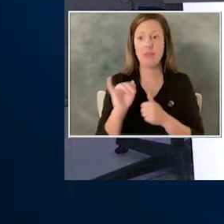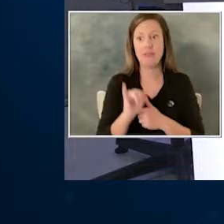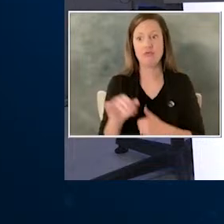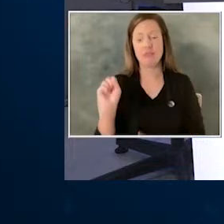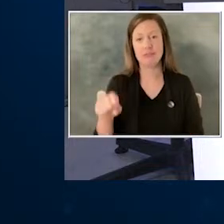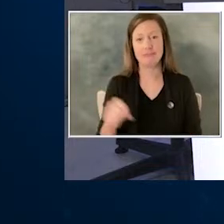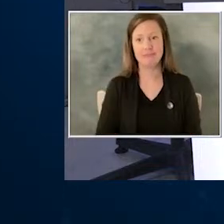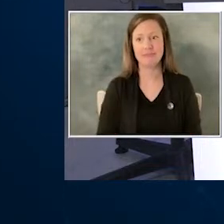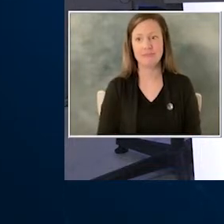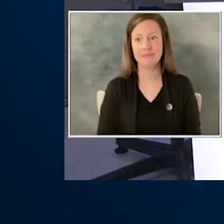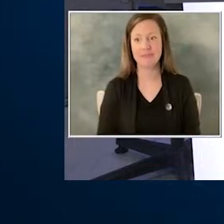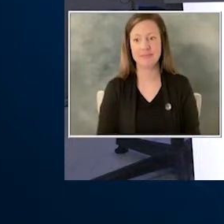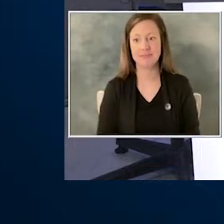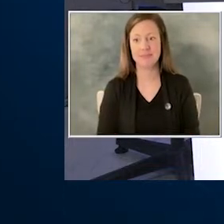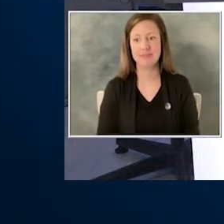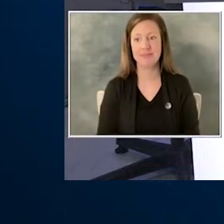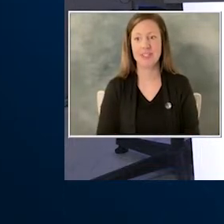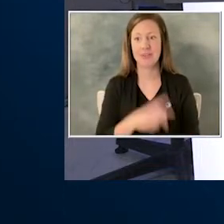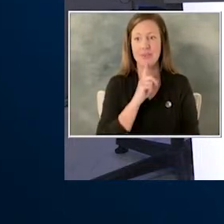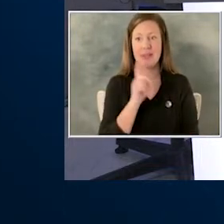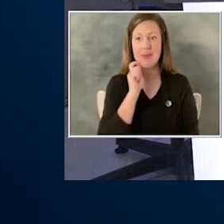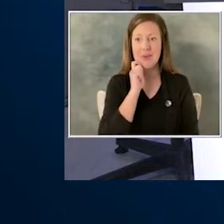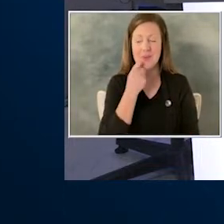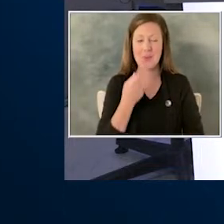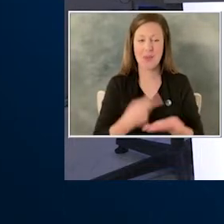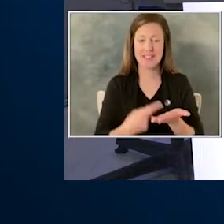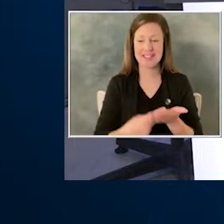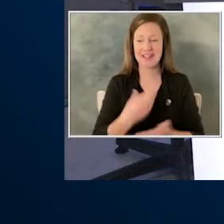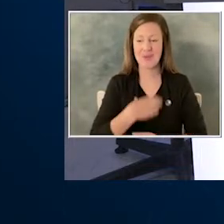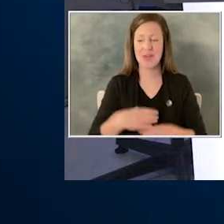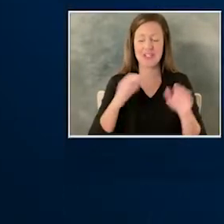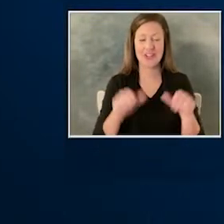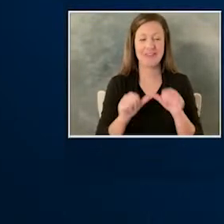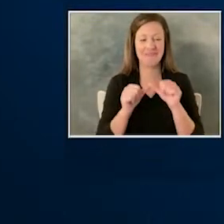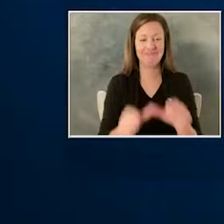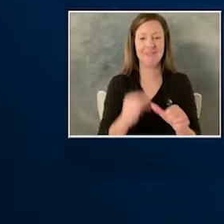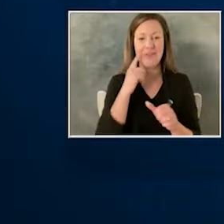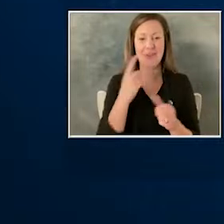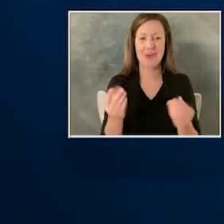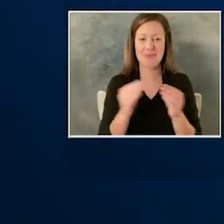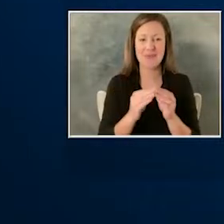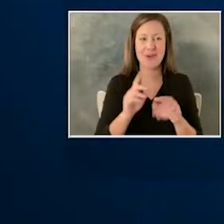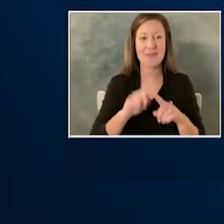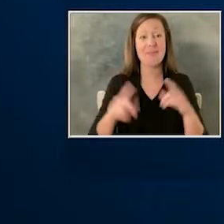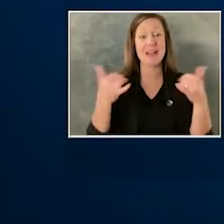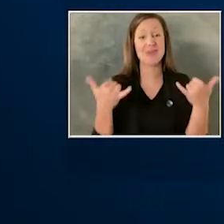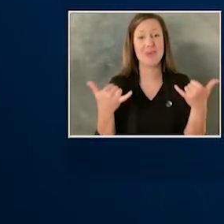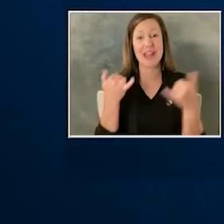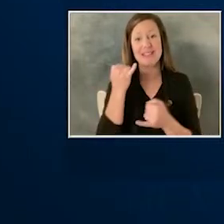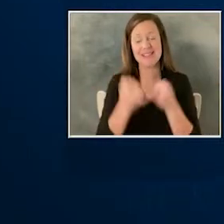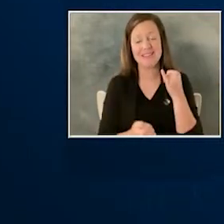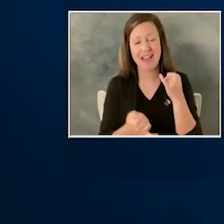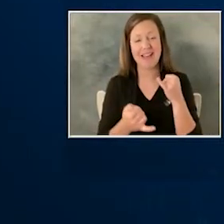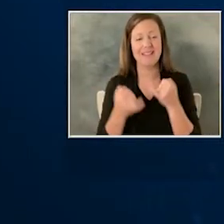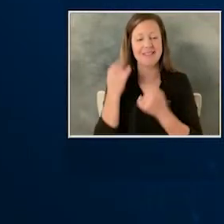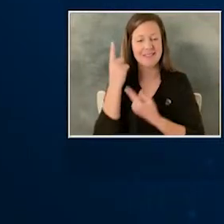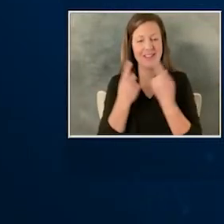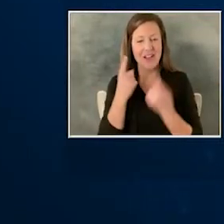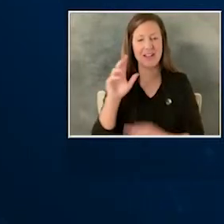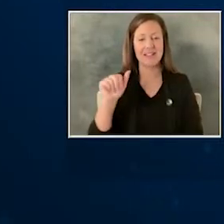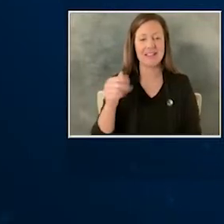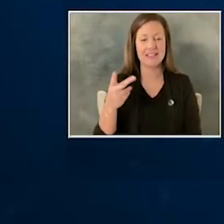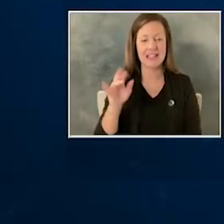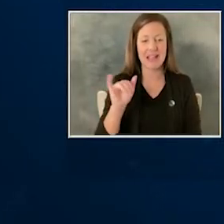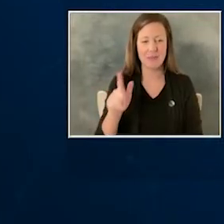is such a cool discussion. Wish it could go on for another 3 hours, but let's get to today's takeaways. April, what do you want